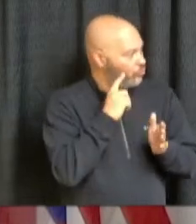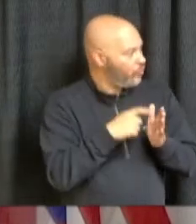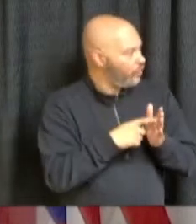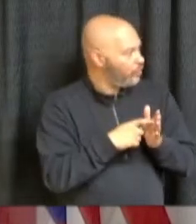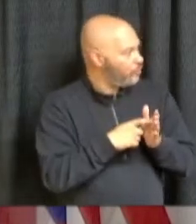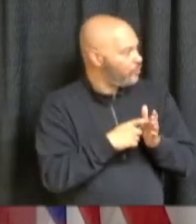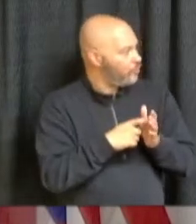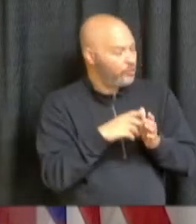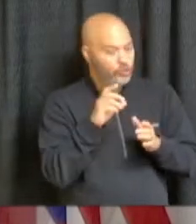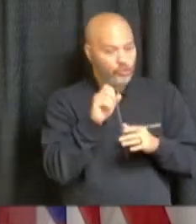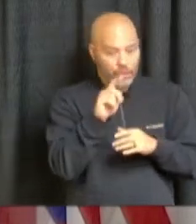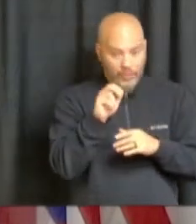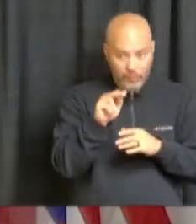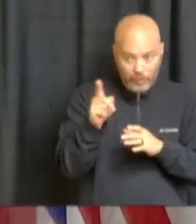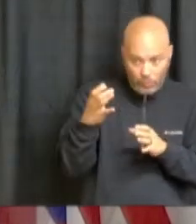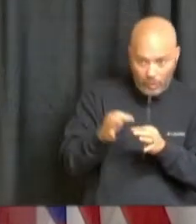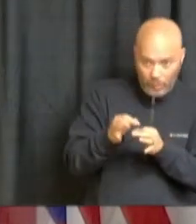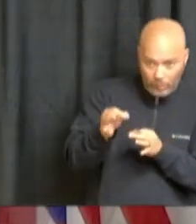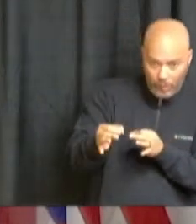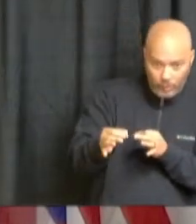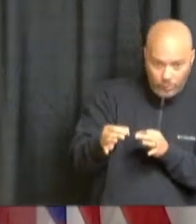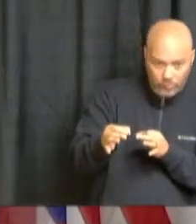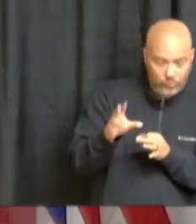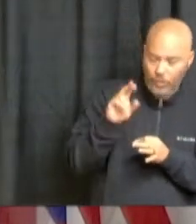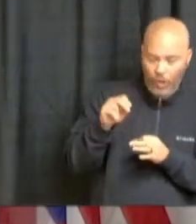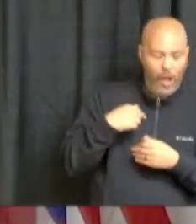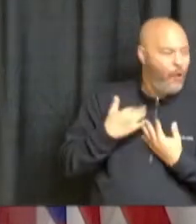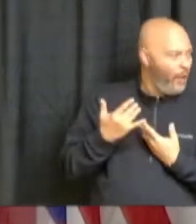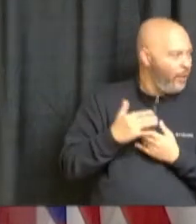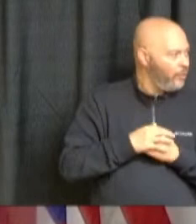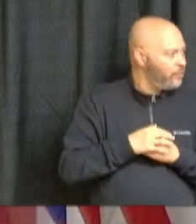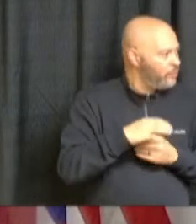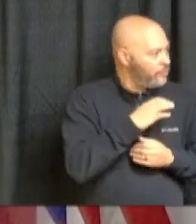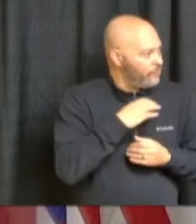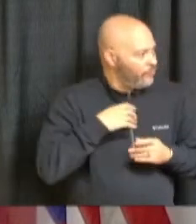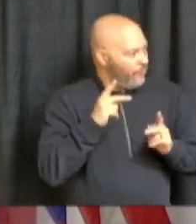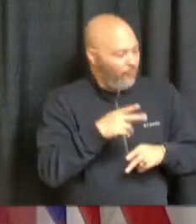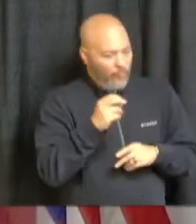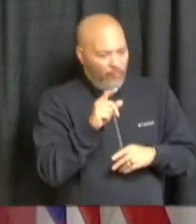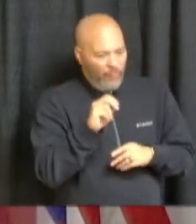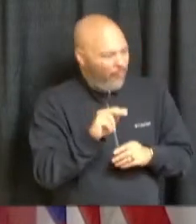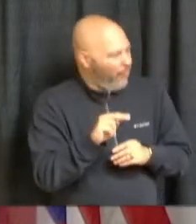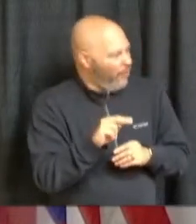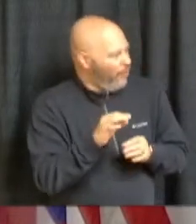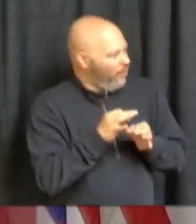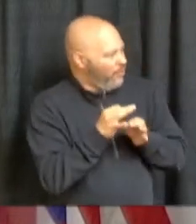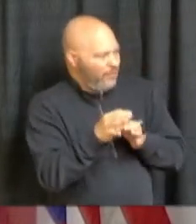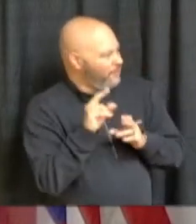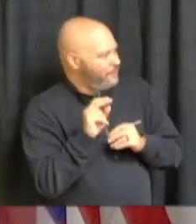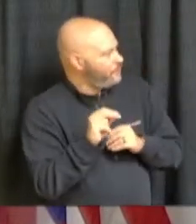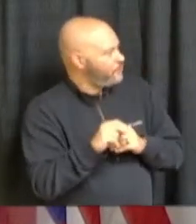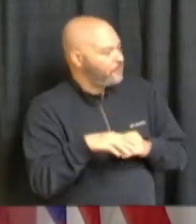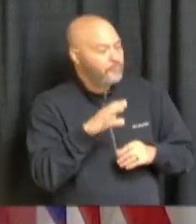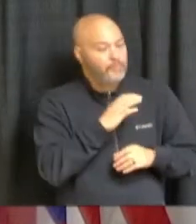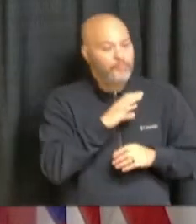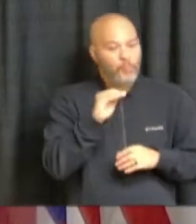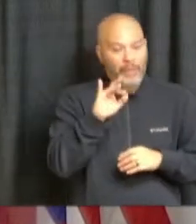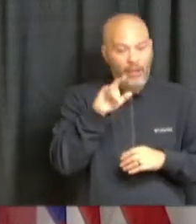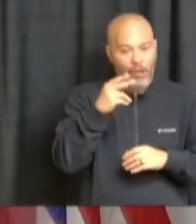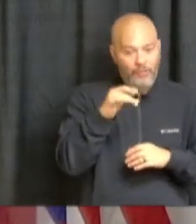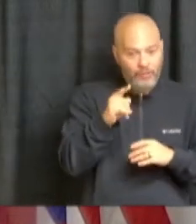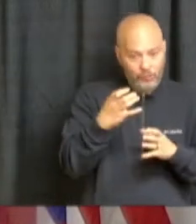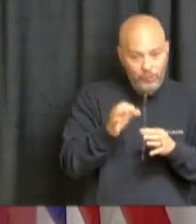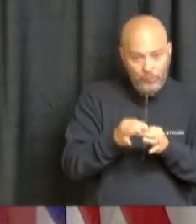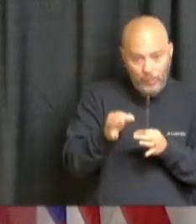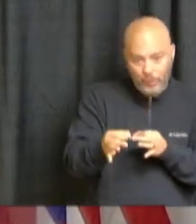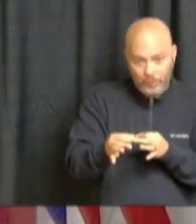recognized. Councilperson Streetman on the motion to postpone. Councilperson Holloman on the motion to postpone. Councilperson McLaughlin on the